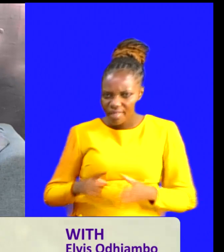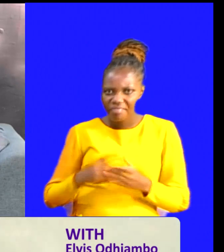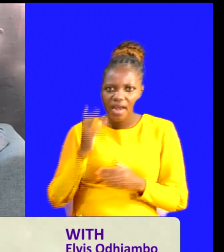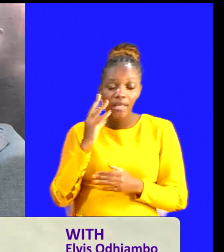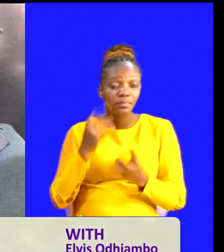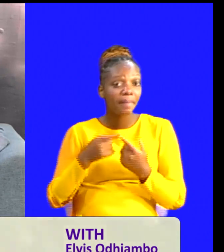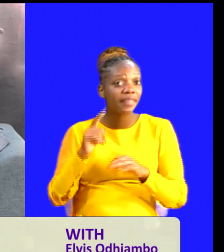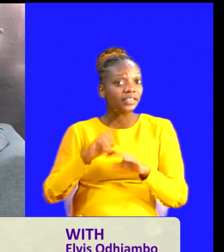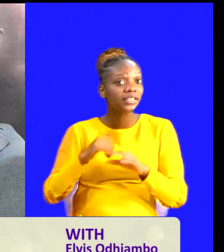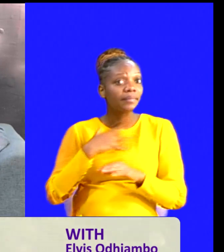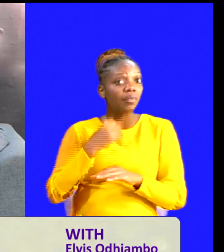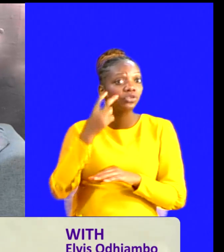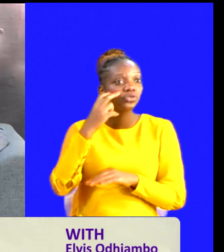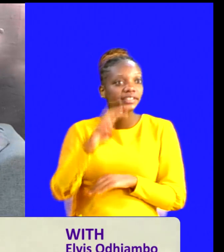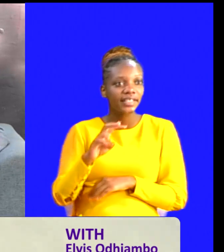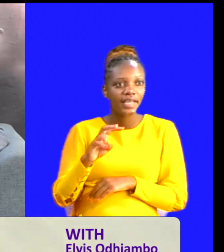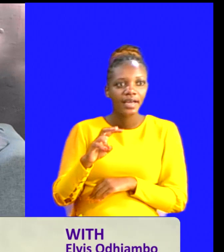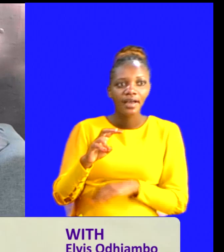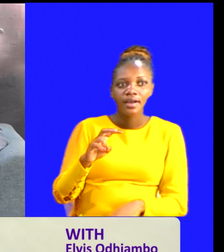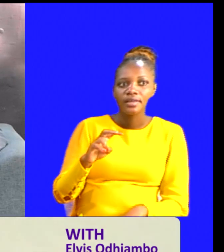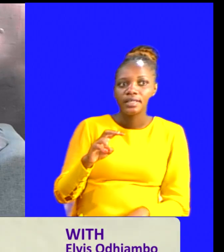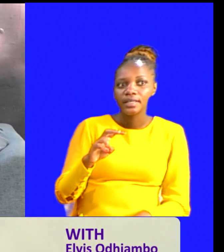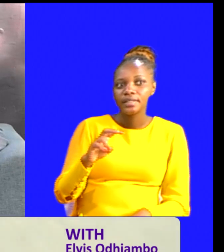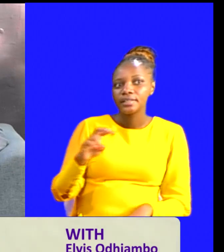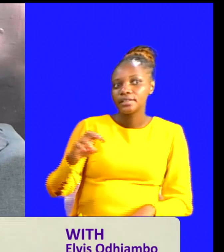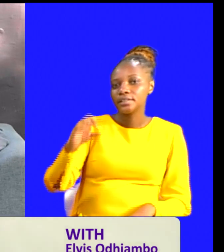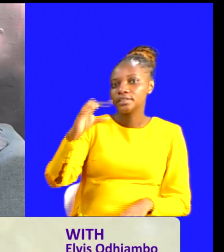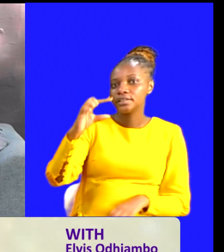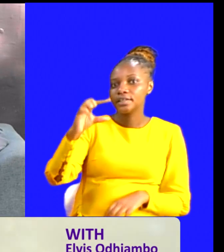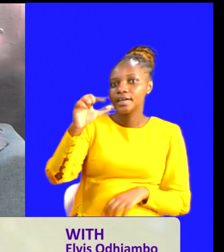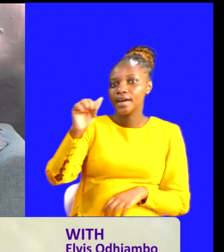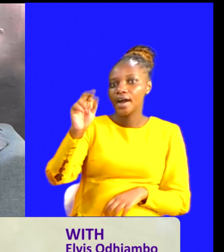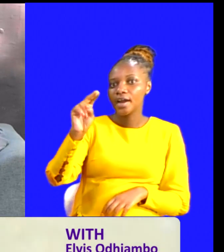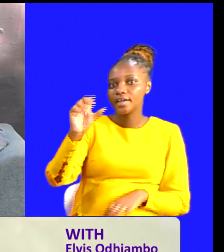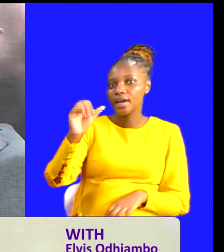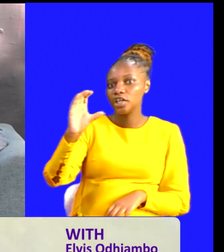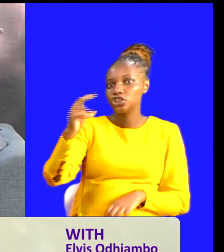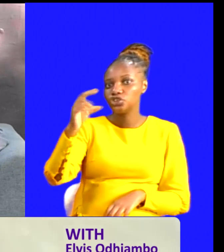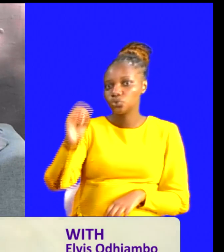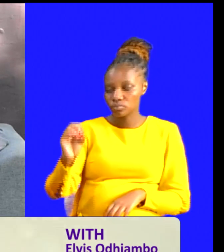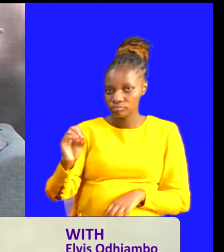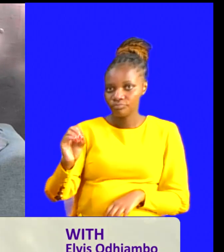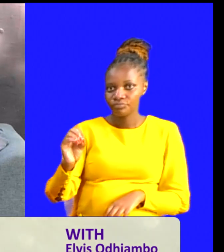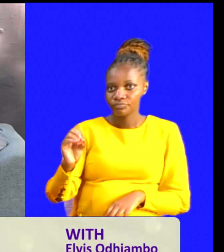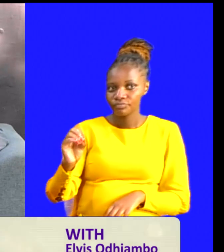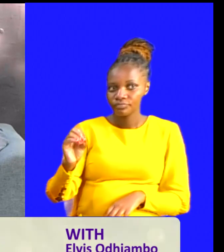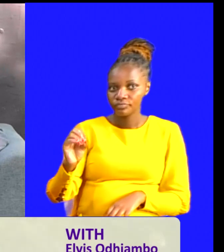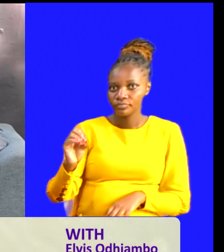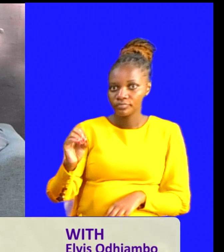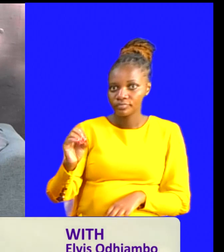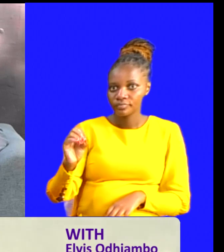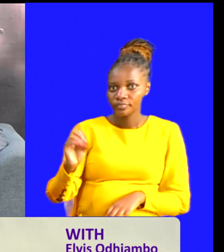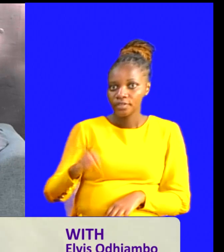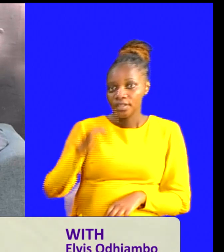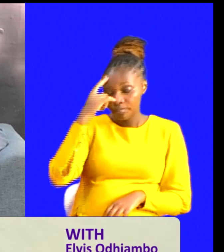see Alejandro Garnacho start, because we've missed his starting for quite some time. Because the coach has been bringing him